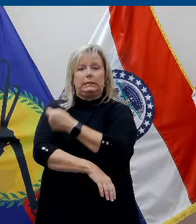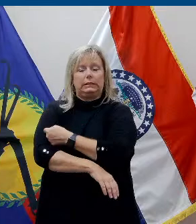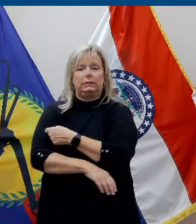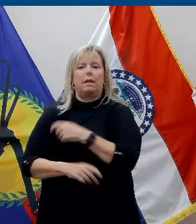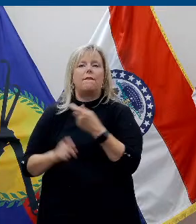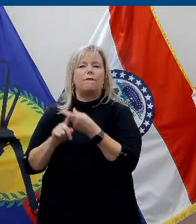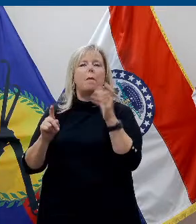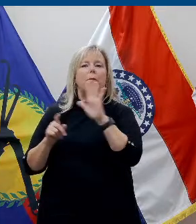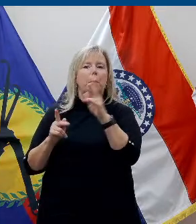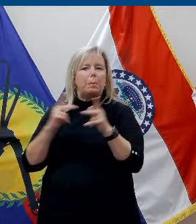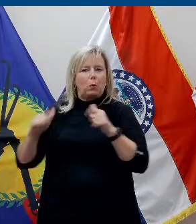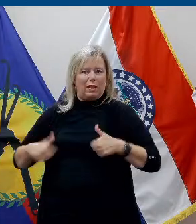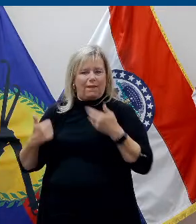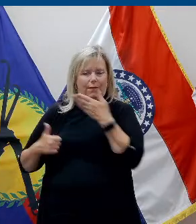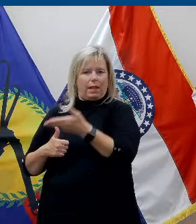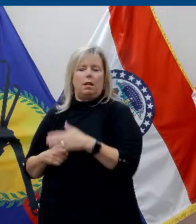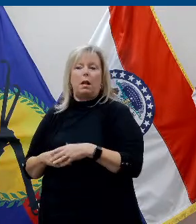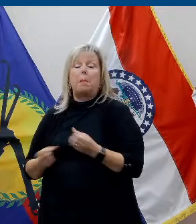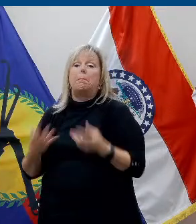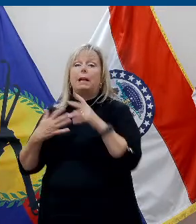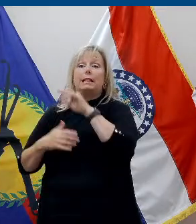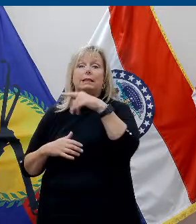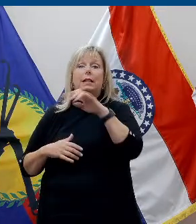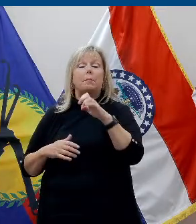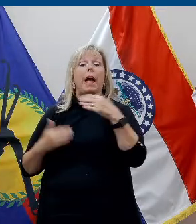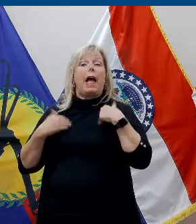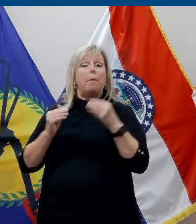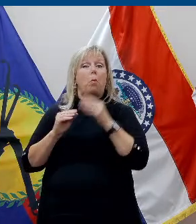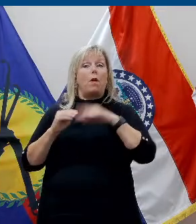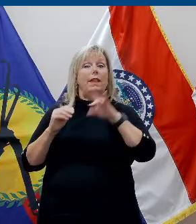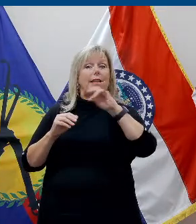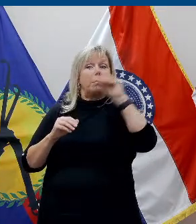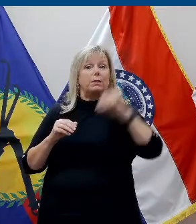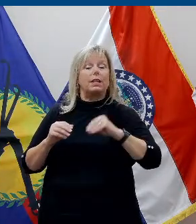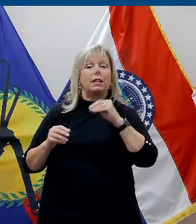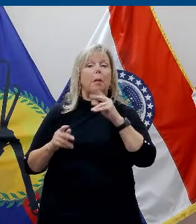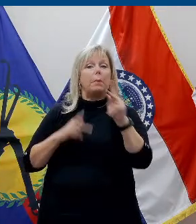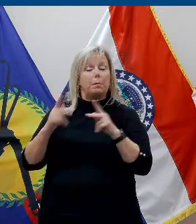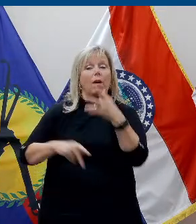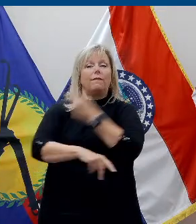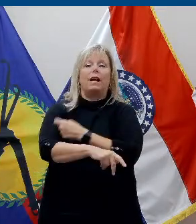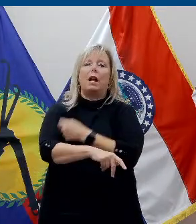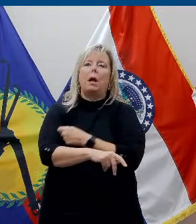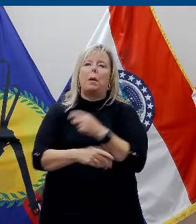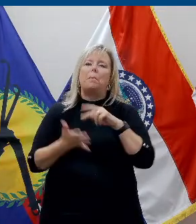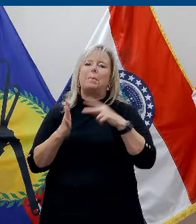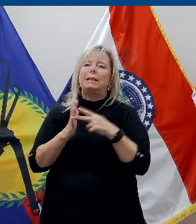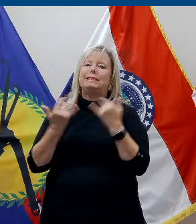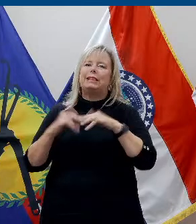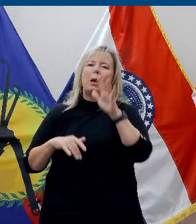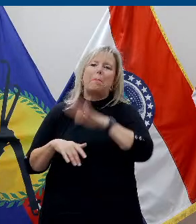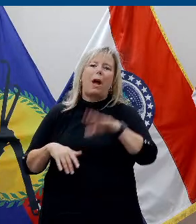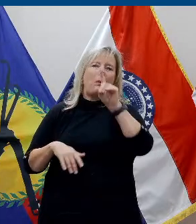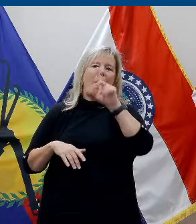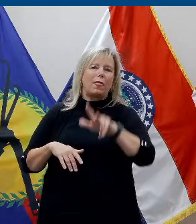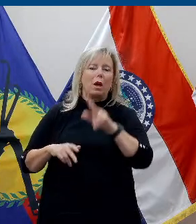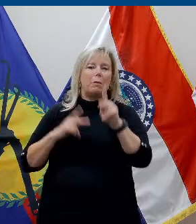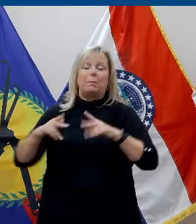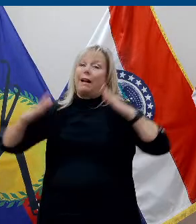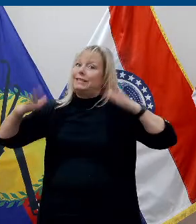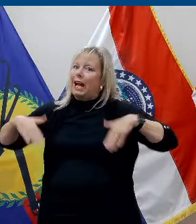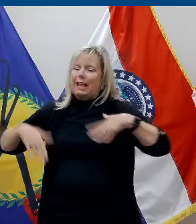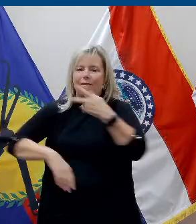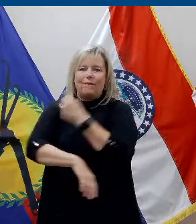by population. Many zip codes have above 70% of the population, but that still means that about a third of the people that you encounter are not